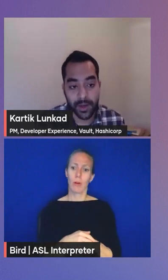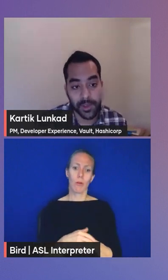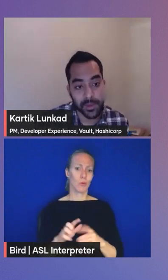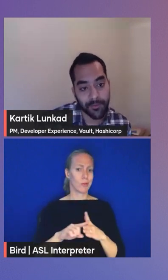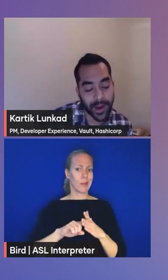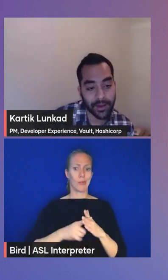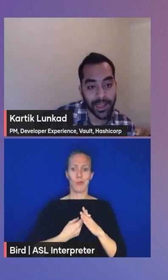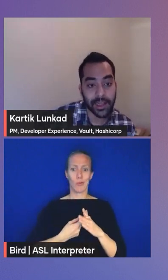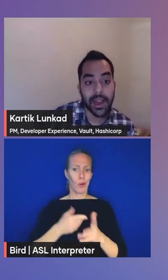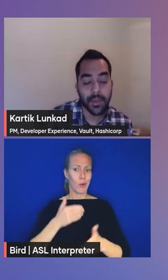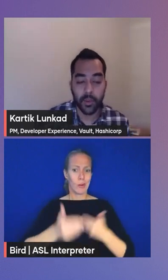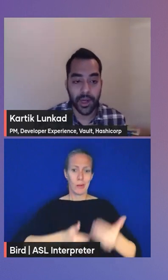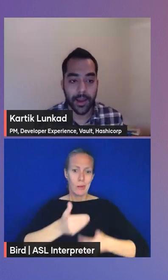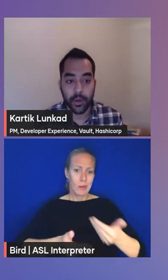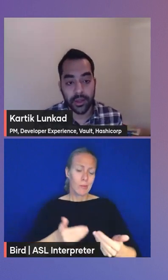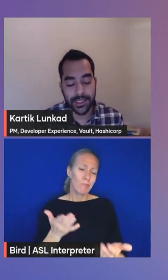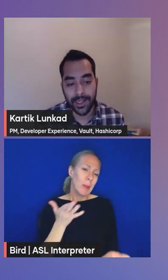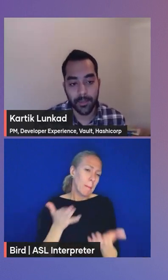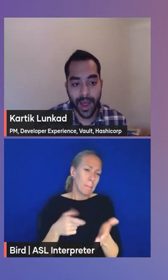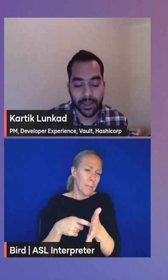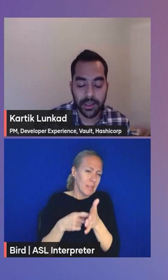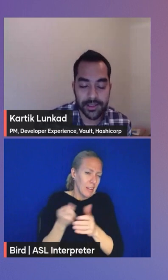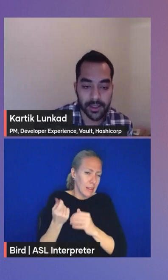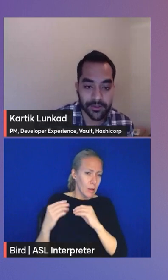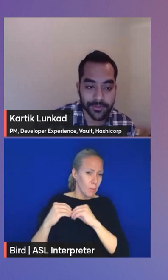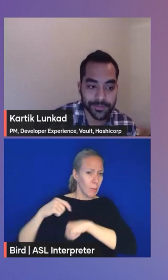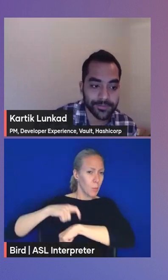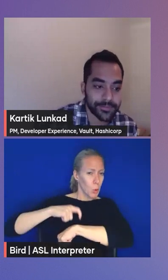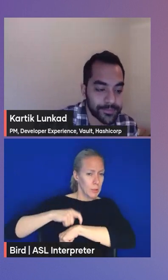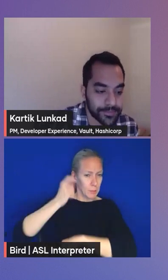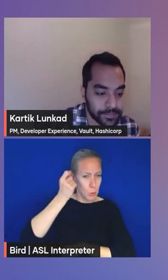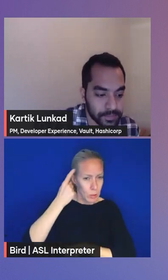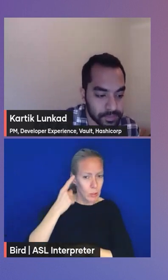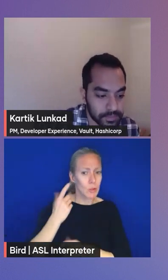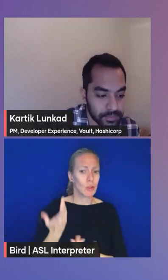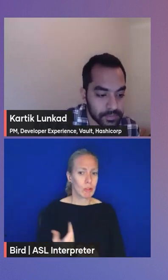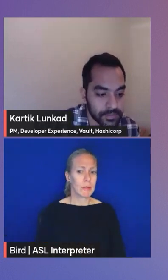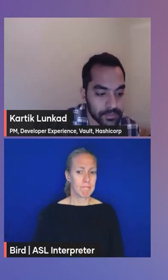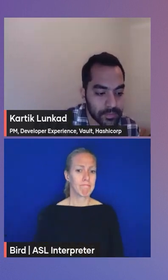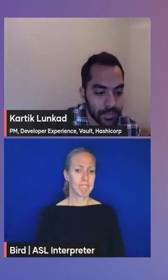or developers may take a little bit more time to understand the pattern itself.